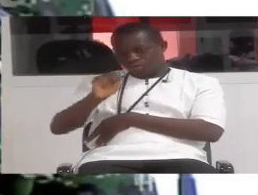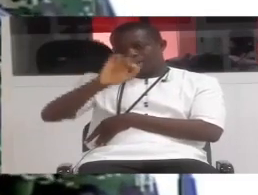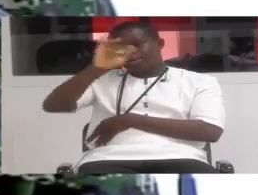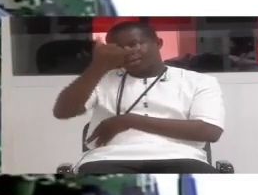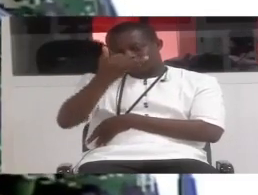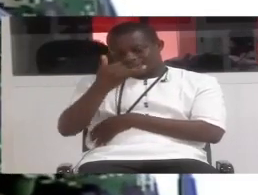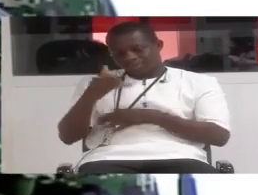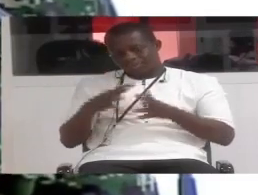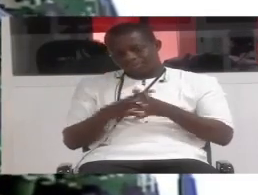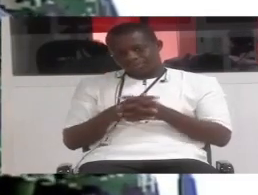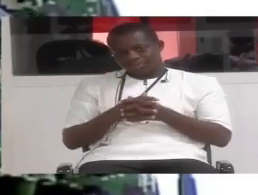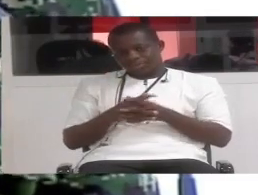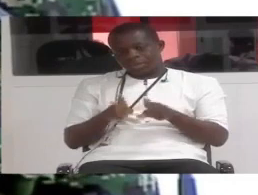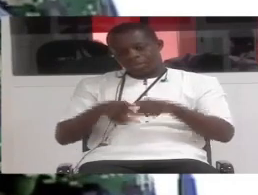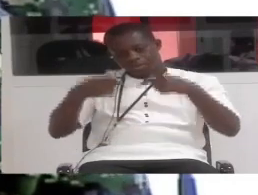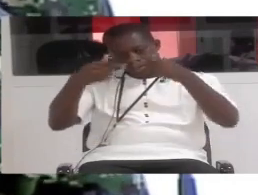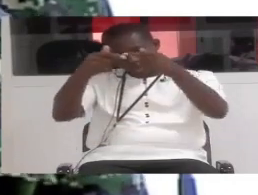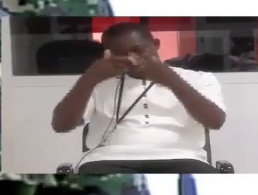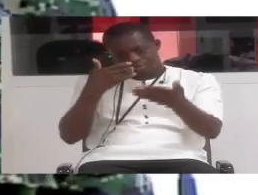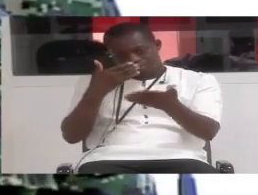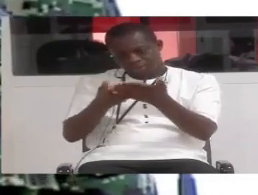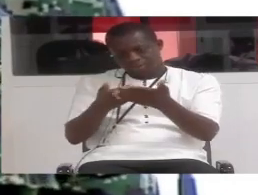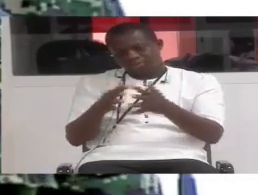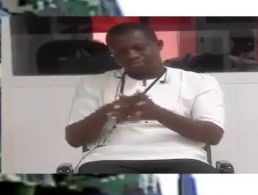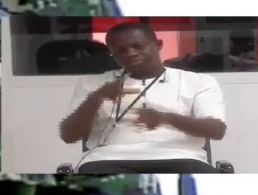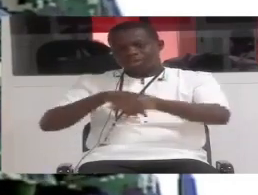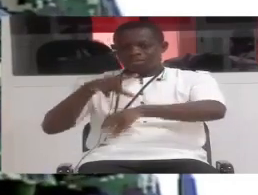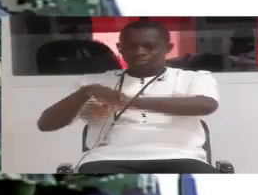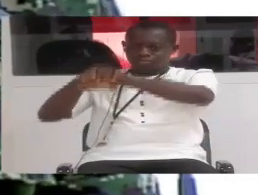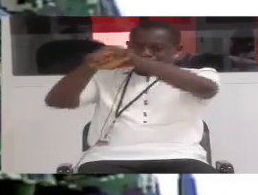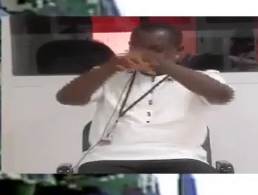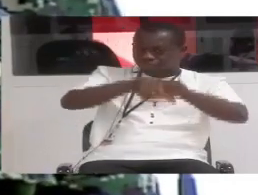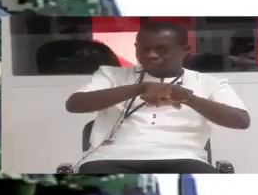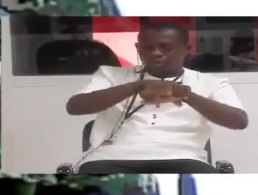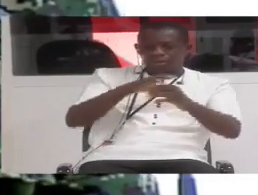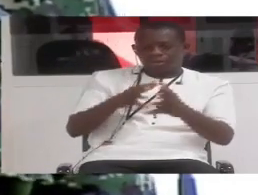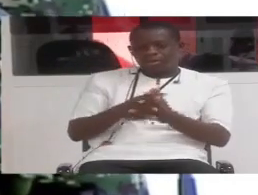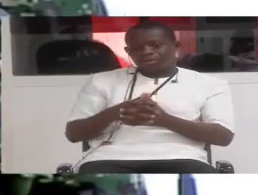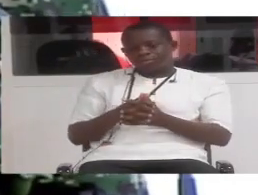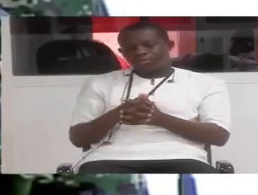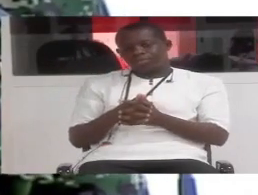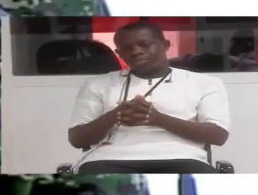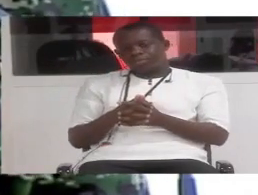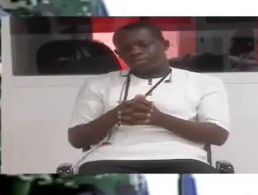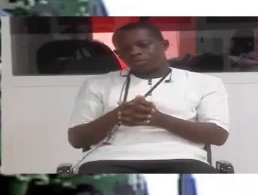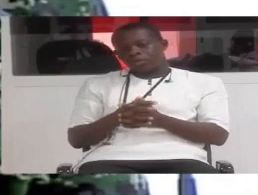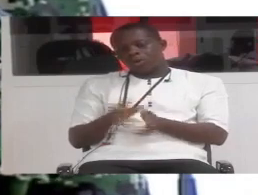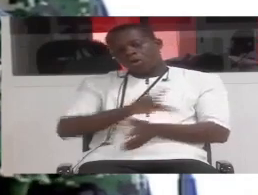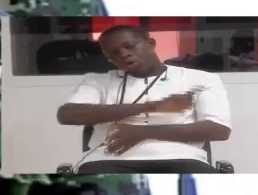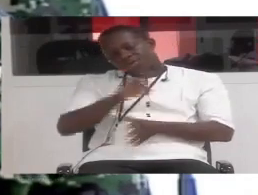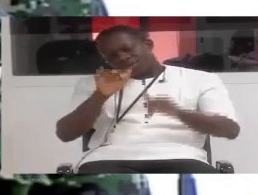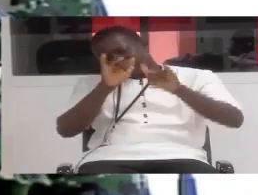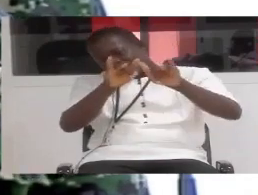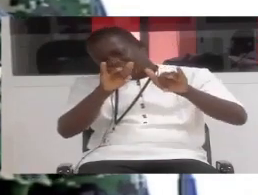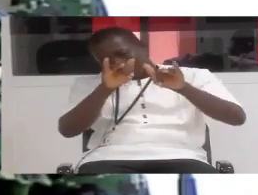yes proceed please buñ len yobé when they were taken nekanañ fa lu mu diri